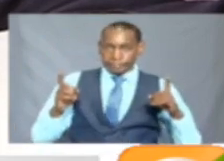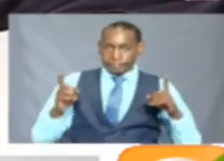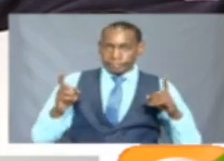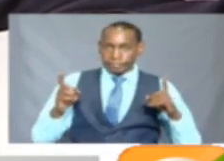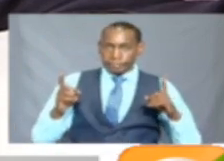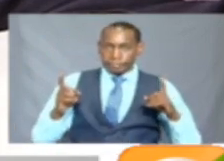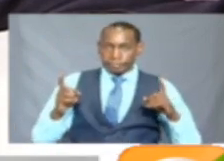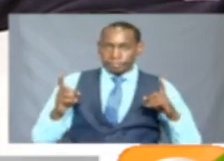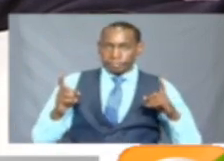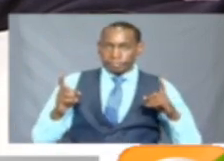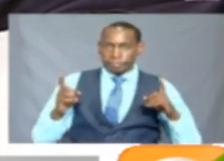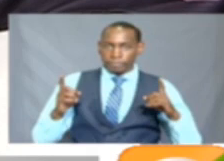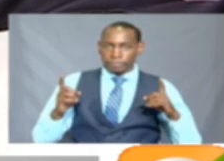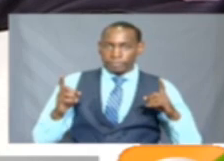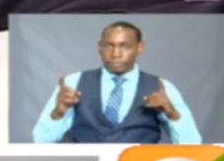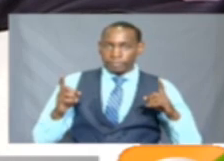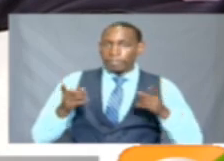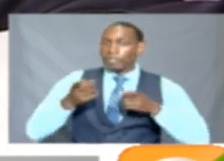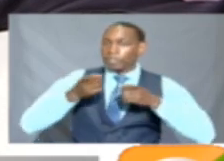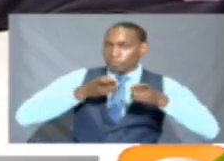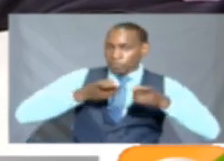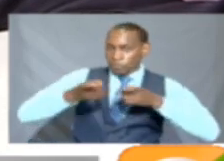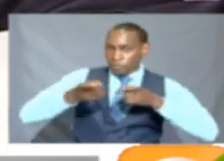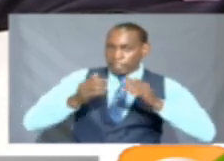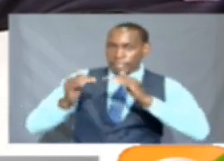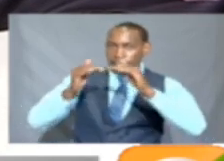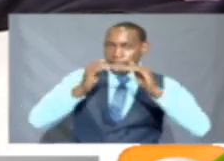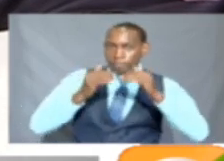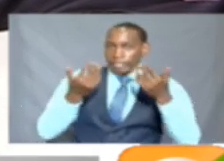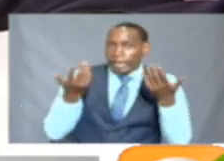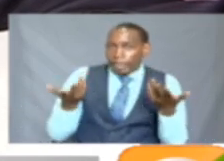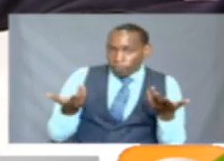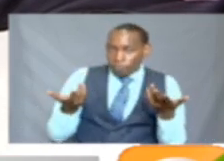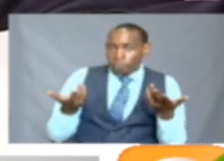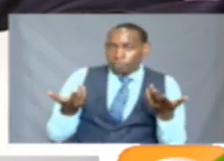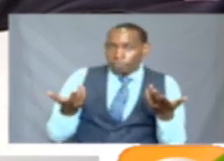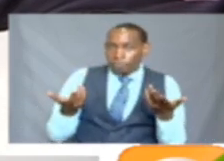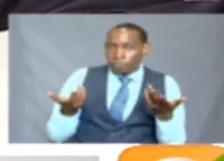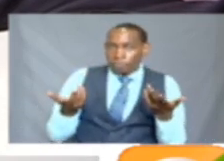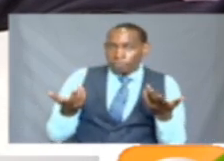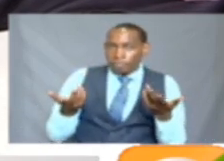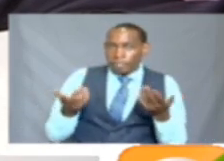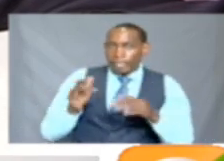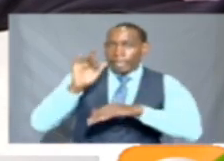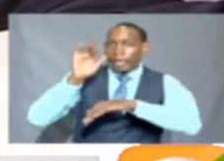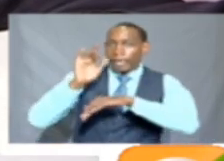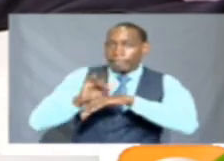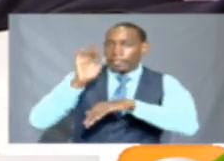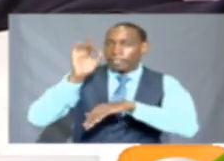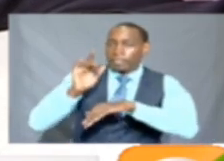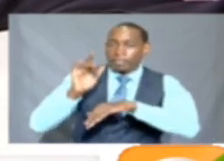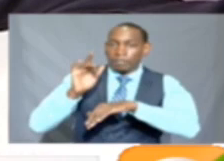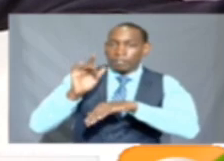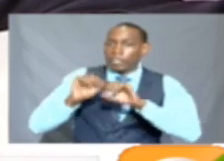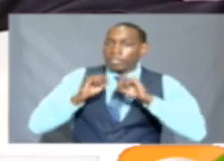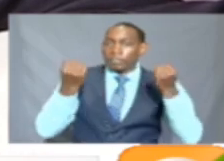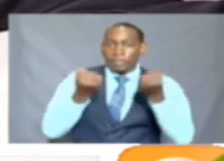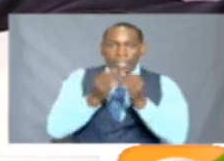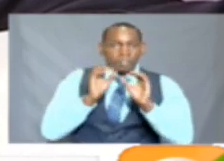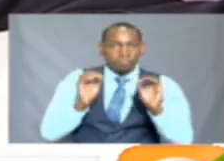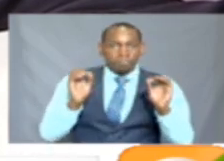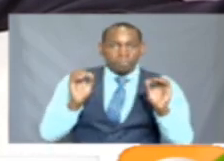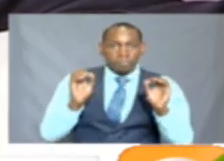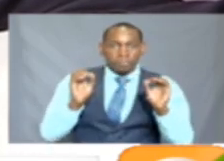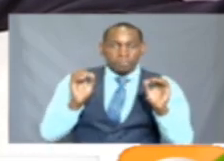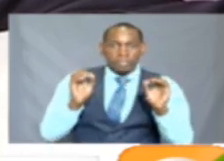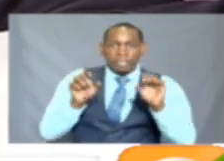But they're at manageable levels in the sense that they do not eat to the very fabric of the society. It's not